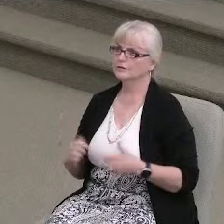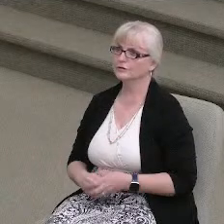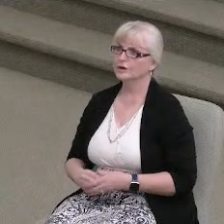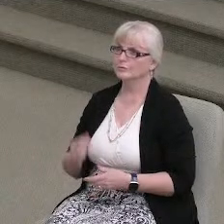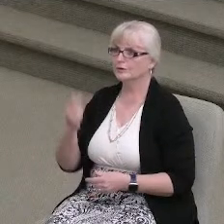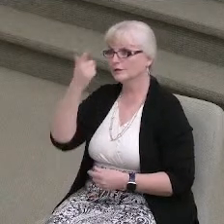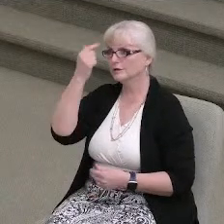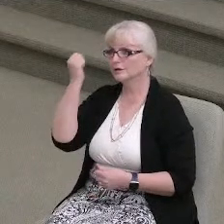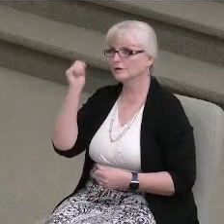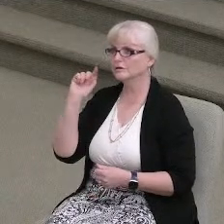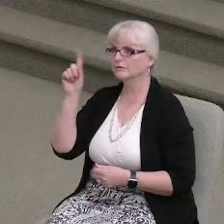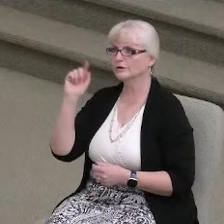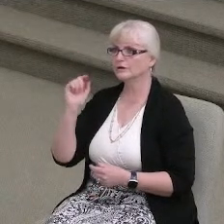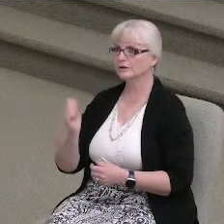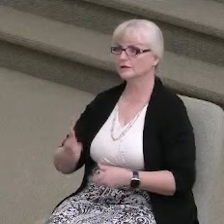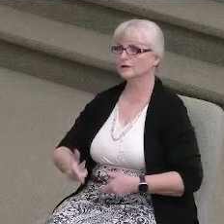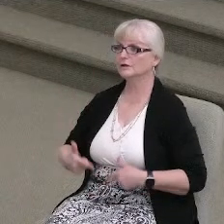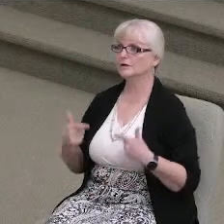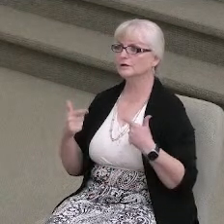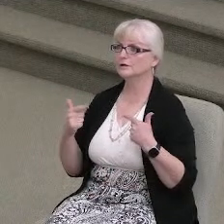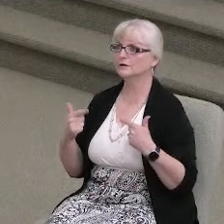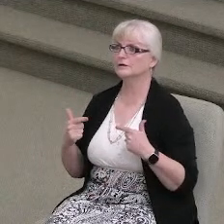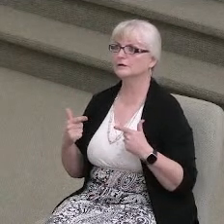lives. Because he